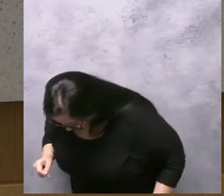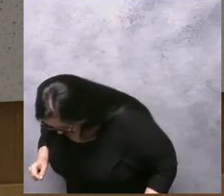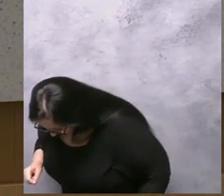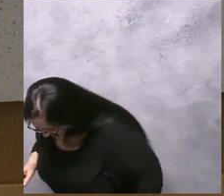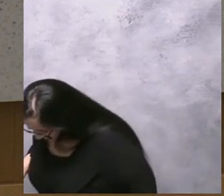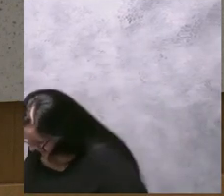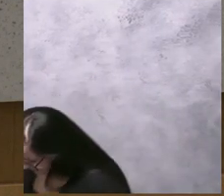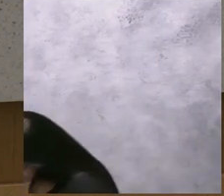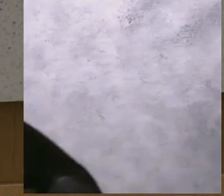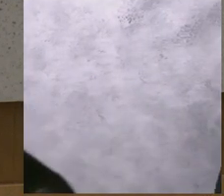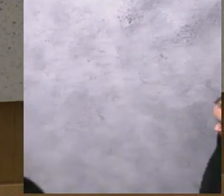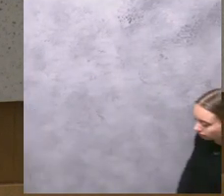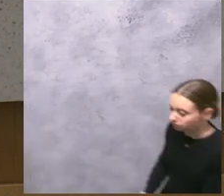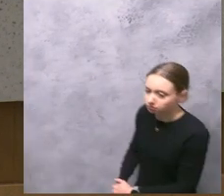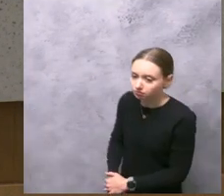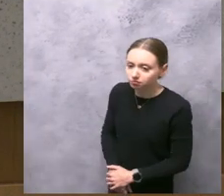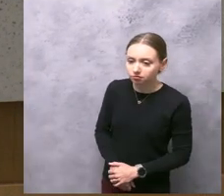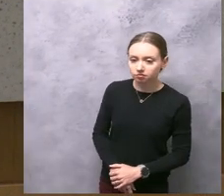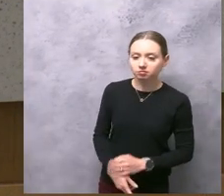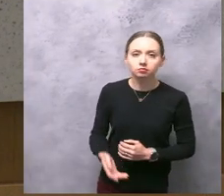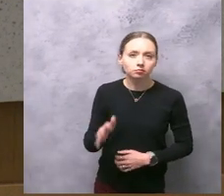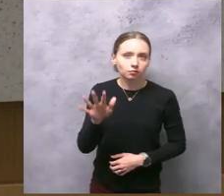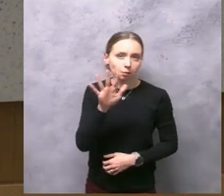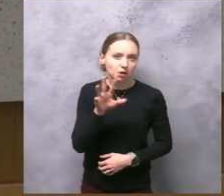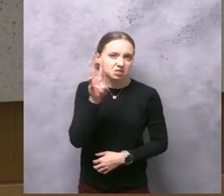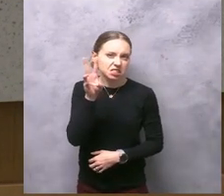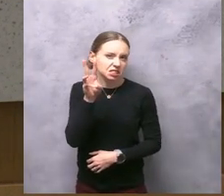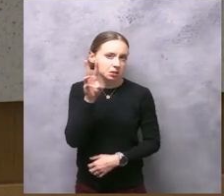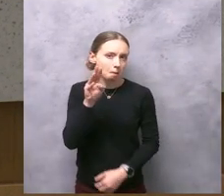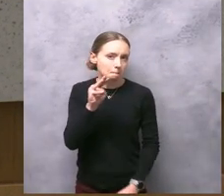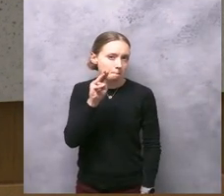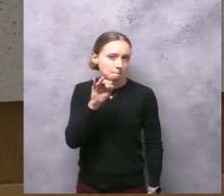Six, yeah. And then in addition to that,